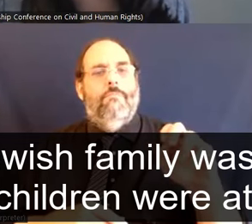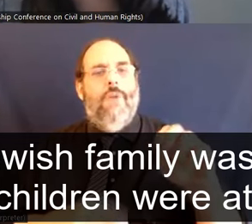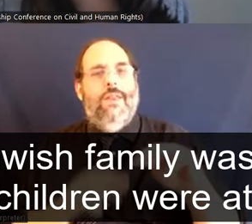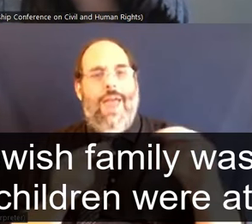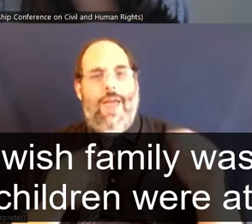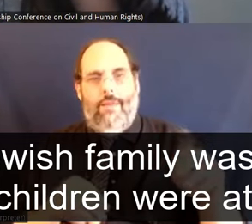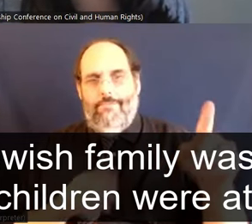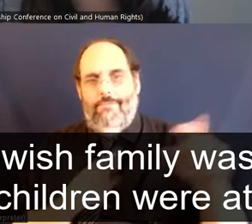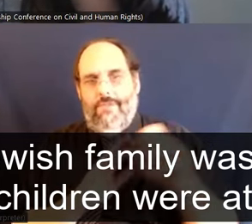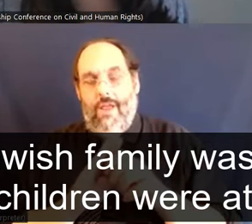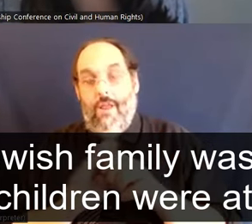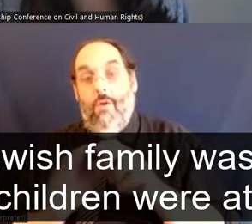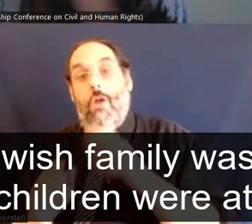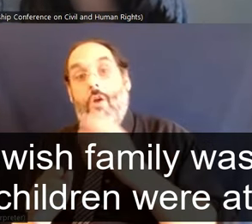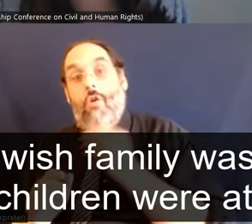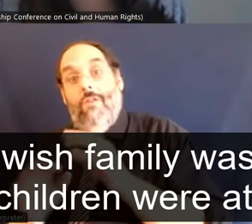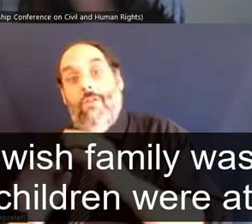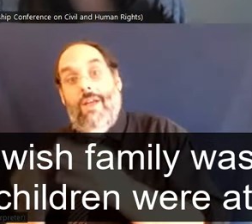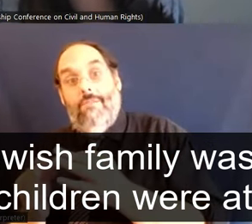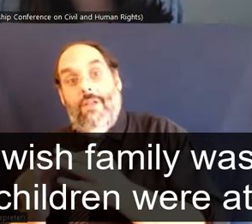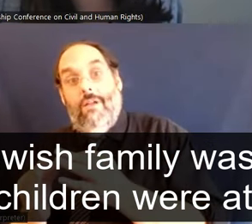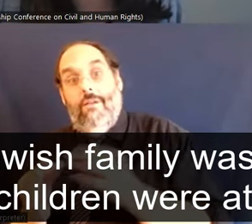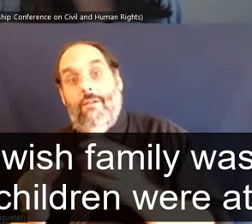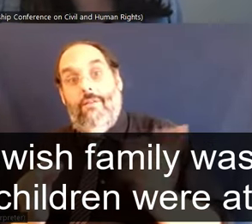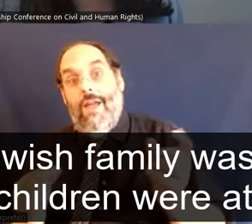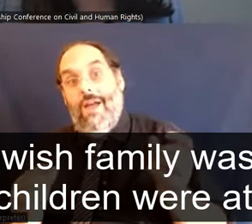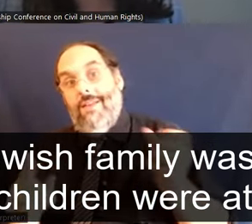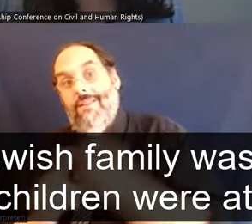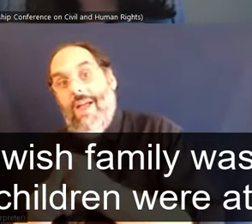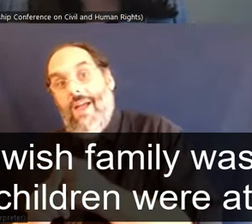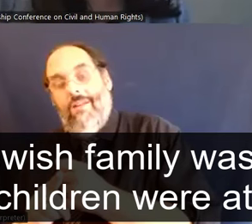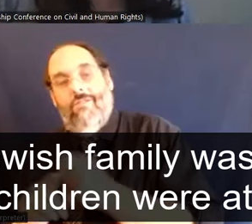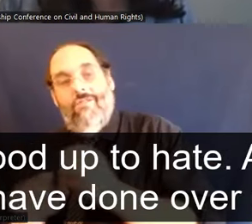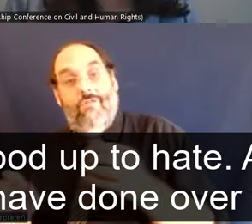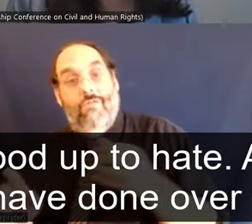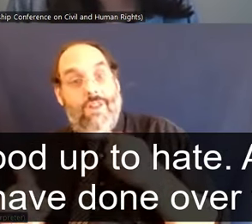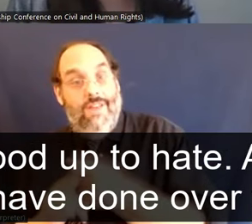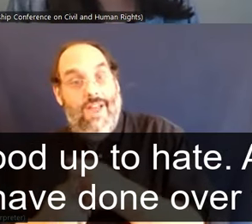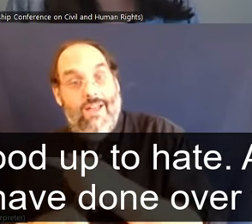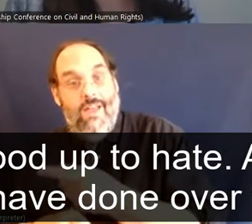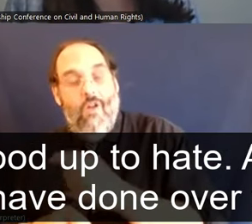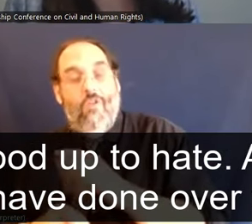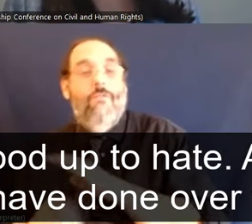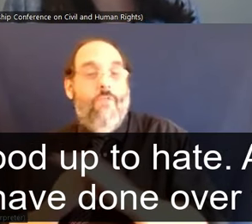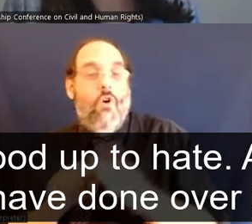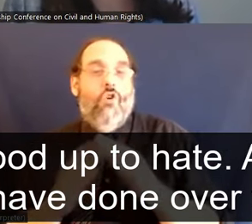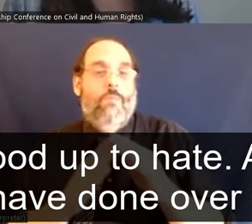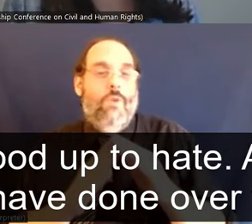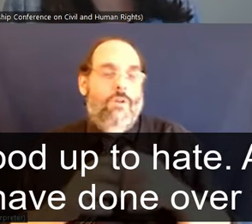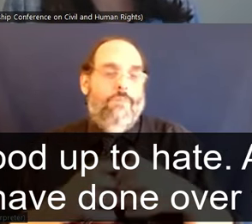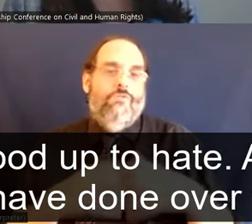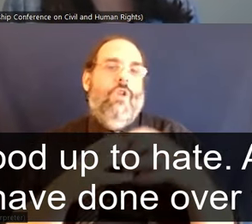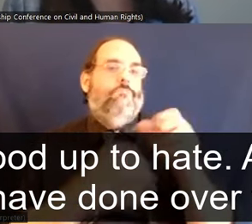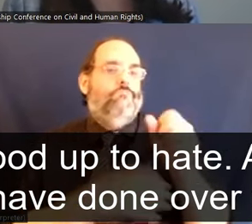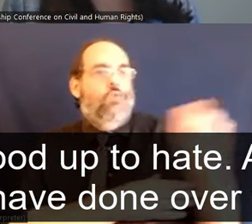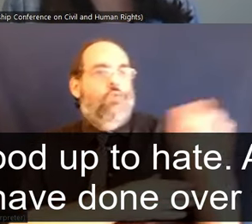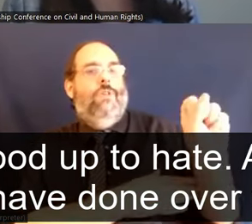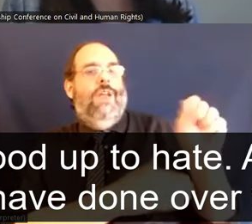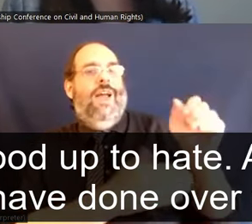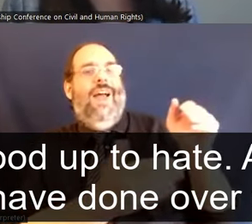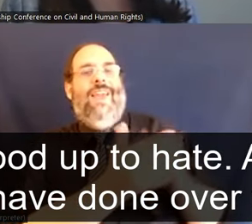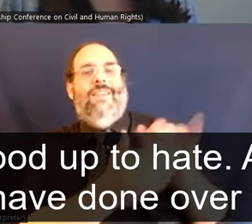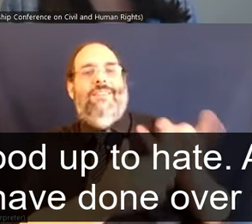was deliberately attacked and children were attacked, the entire community stood up to hate.